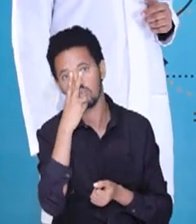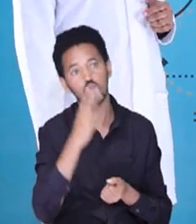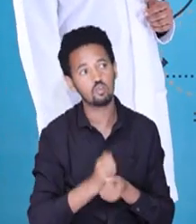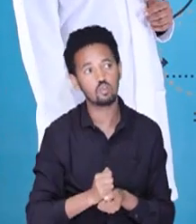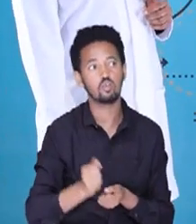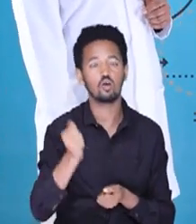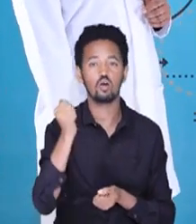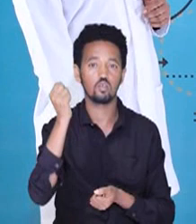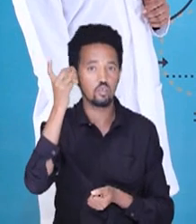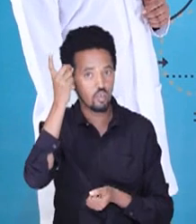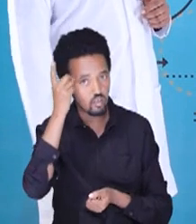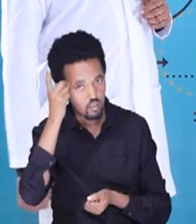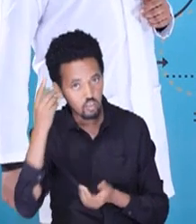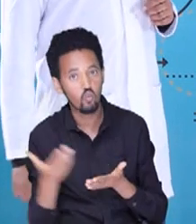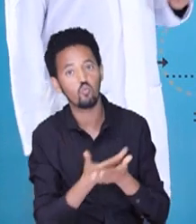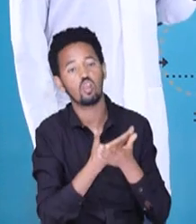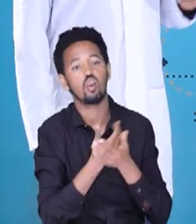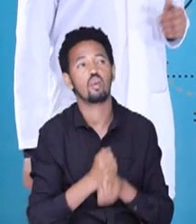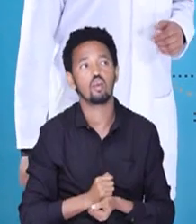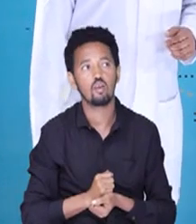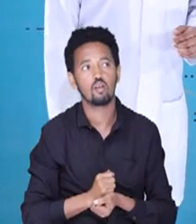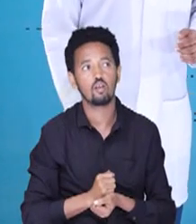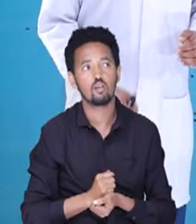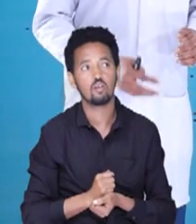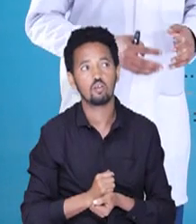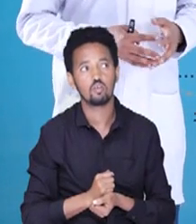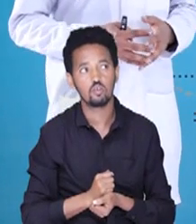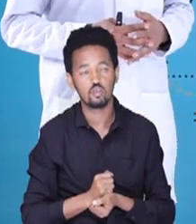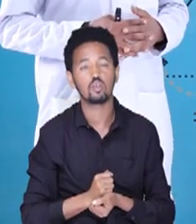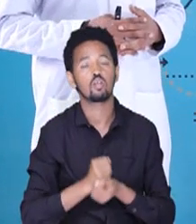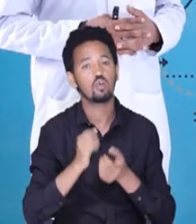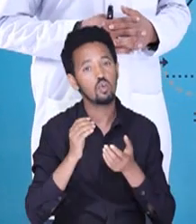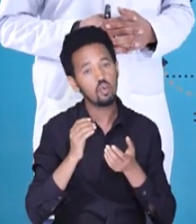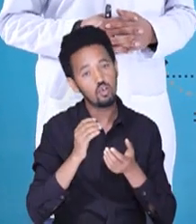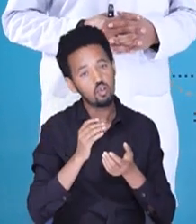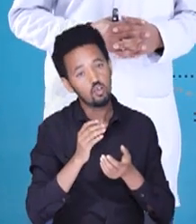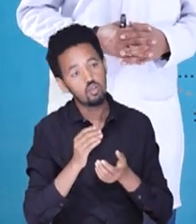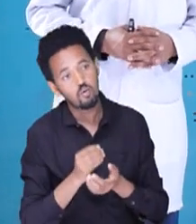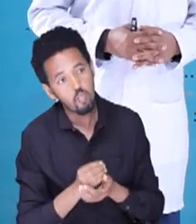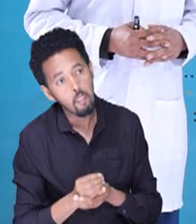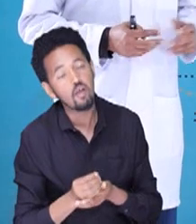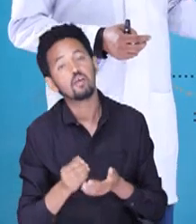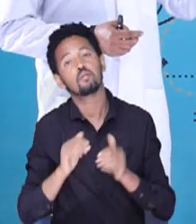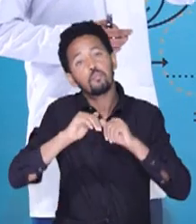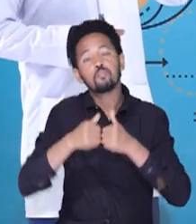Isaac Newton. The Enlightenment contribution and its